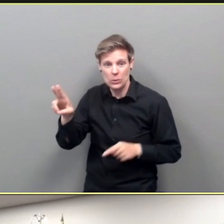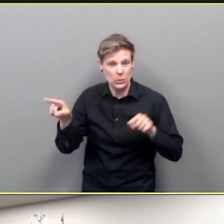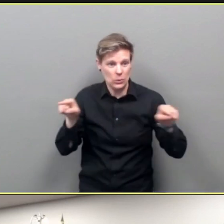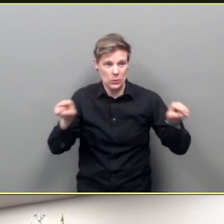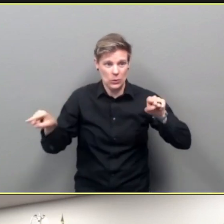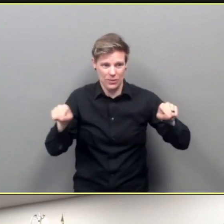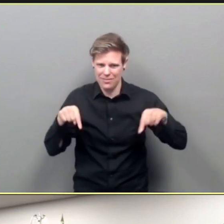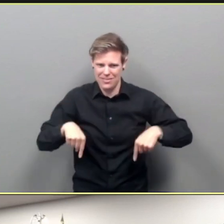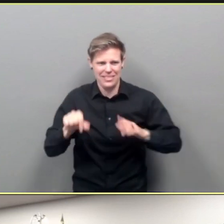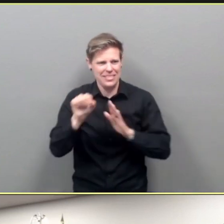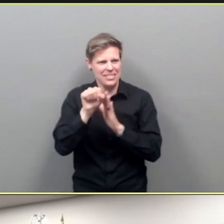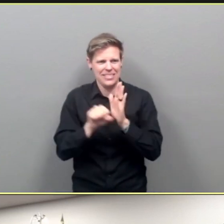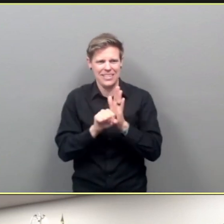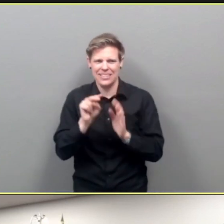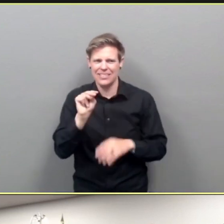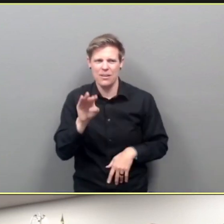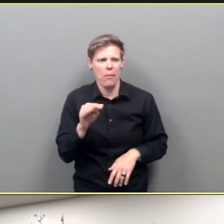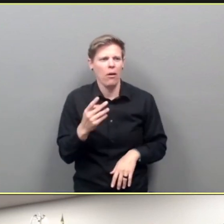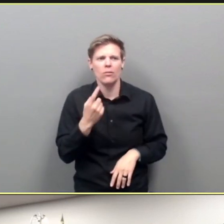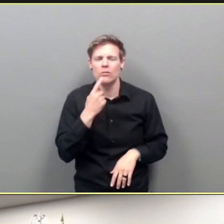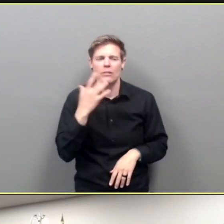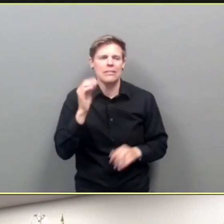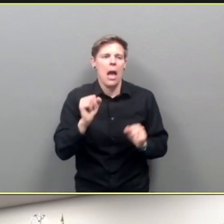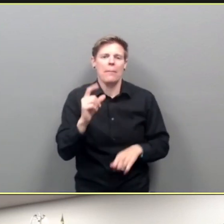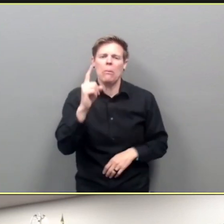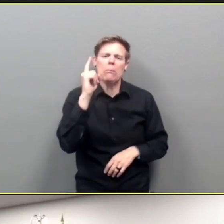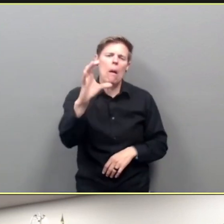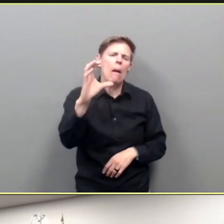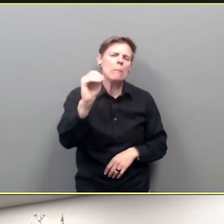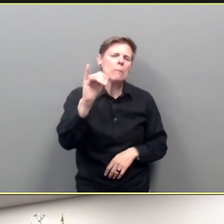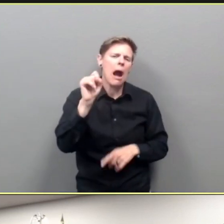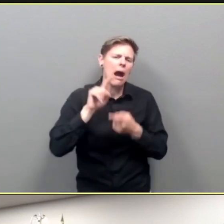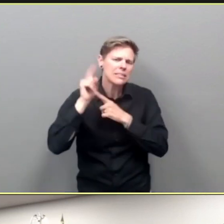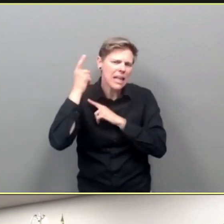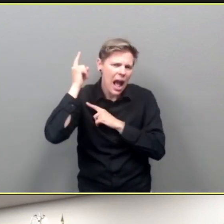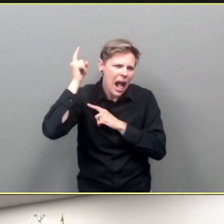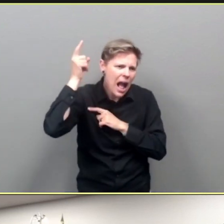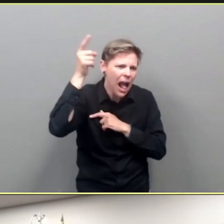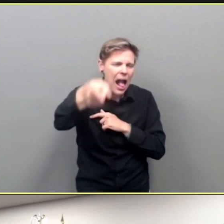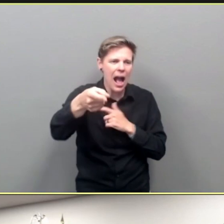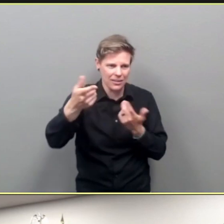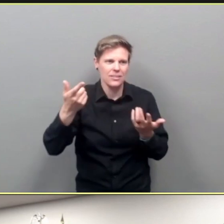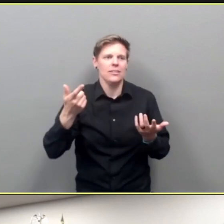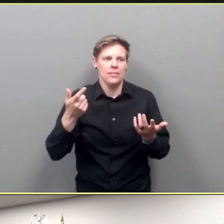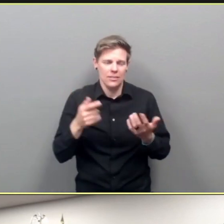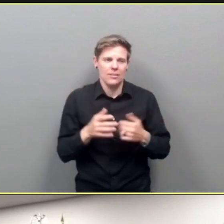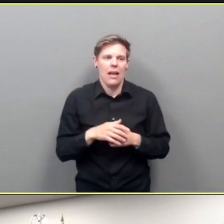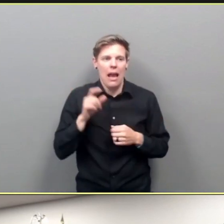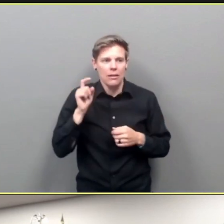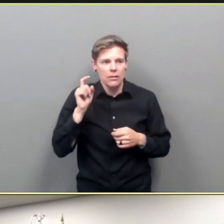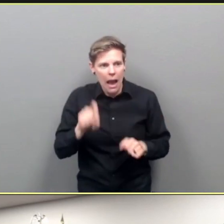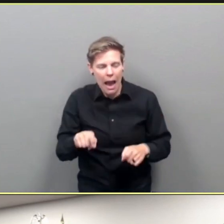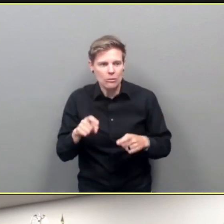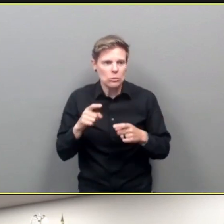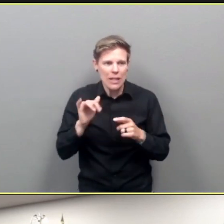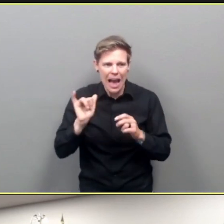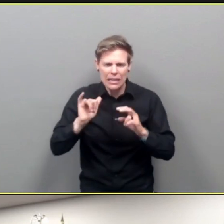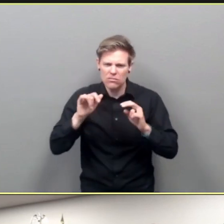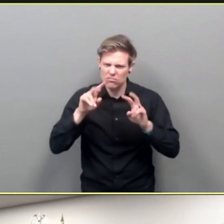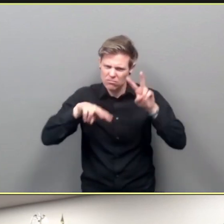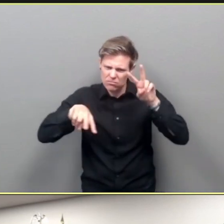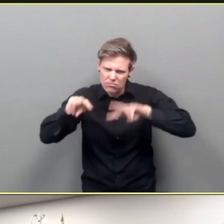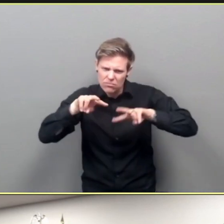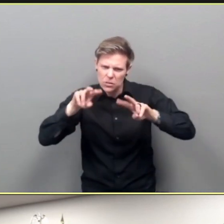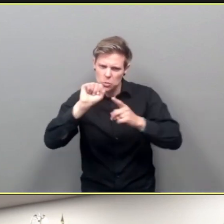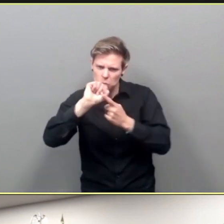be 100 miles or 300 miles, is something we don't do. And in fact, in a rural